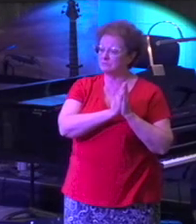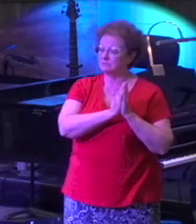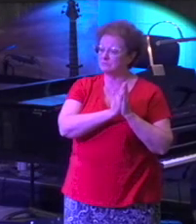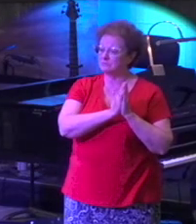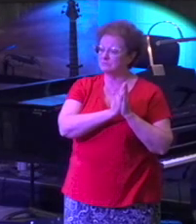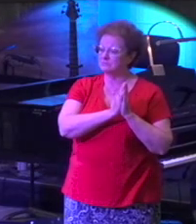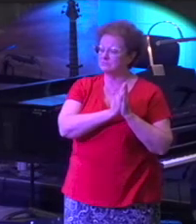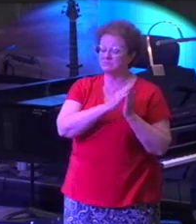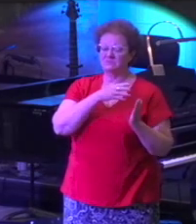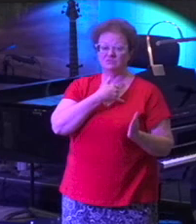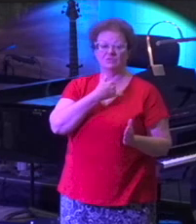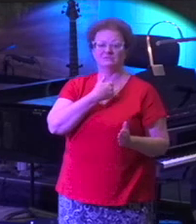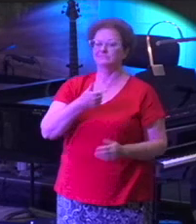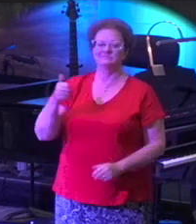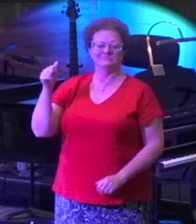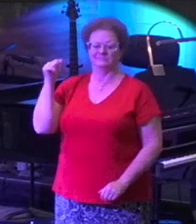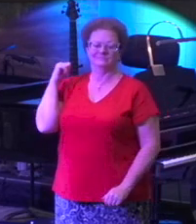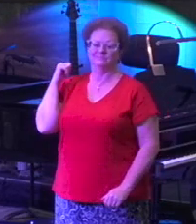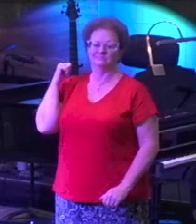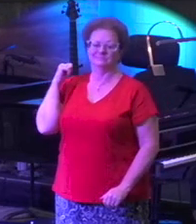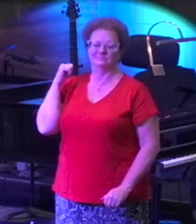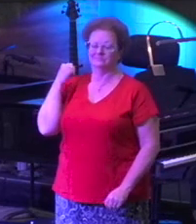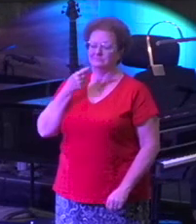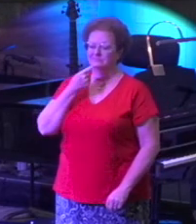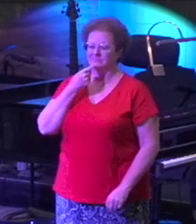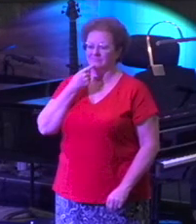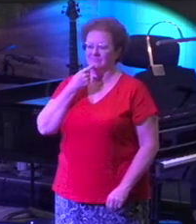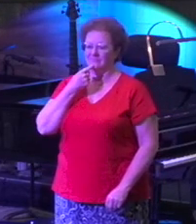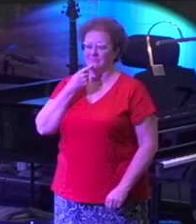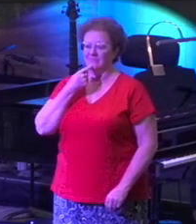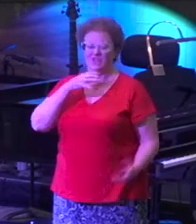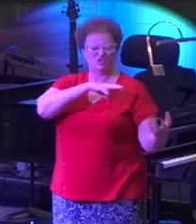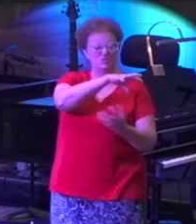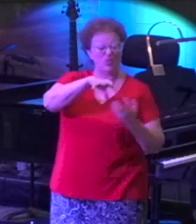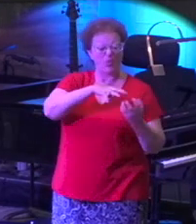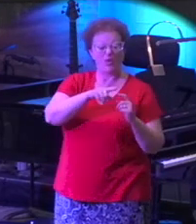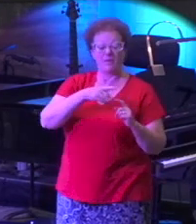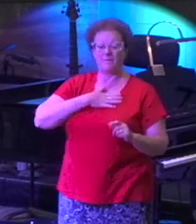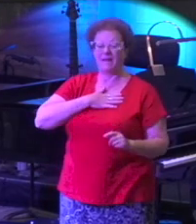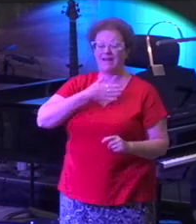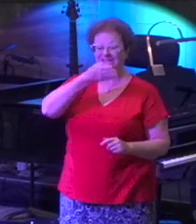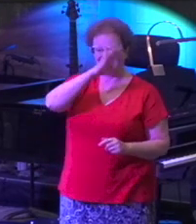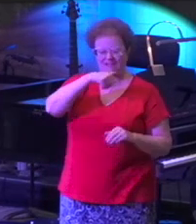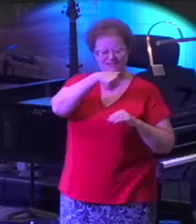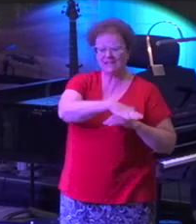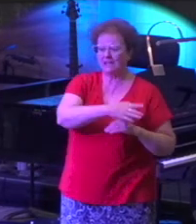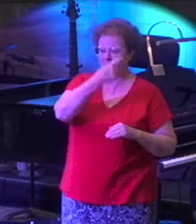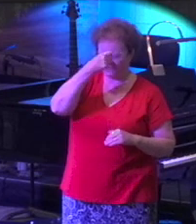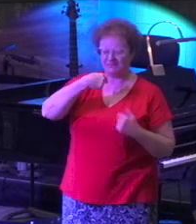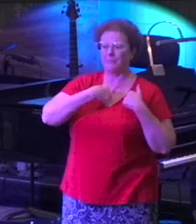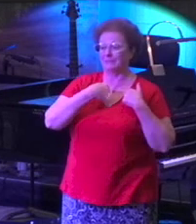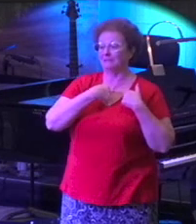Jonah refuses, and he fills him in. He says, this storm is from my God because of me. The only